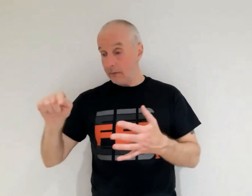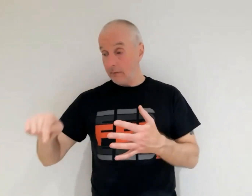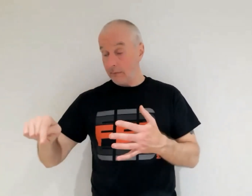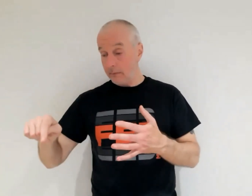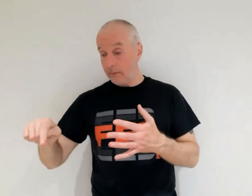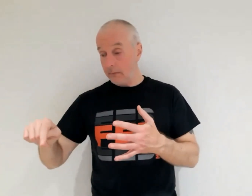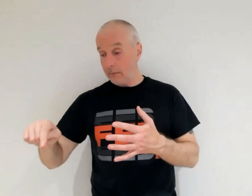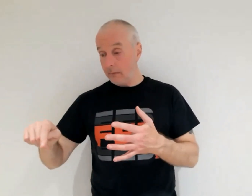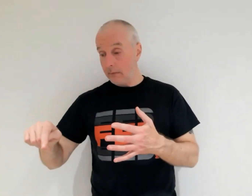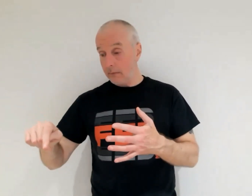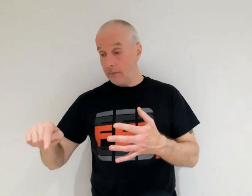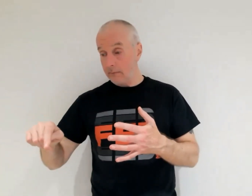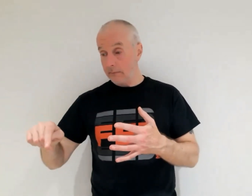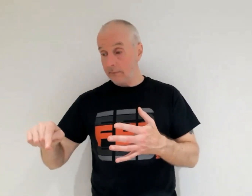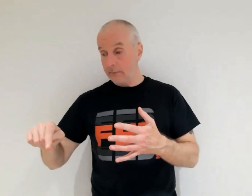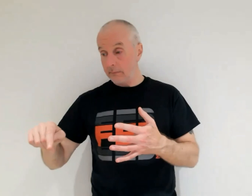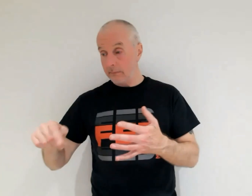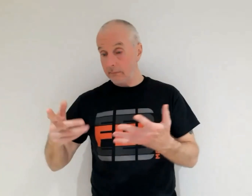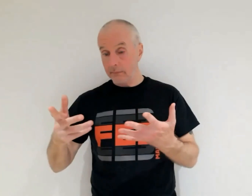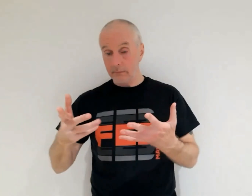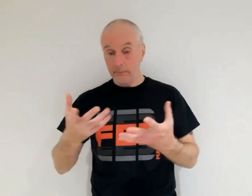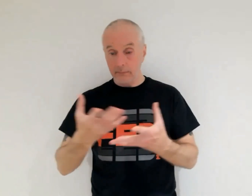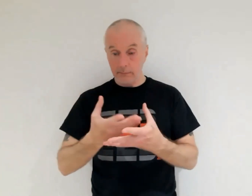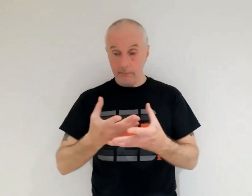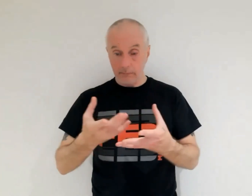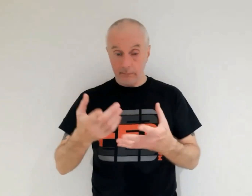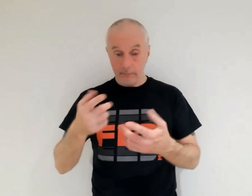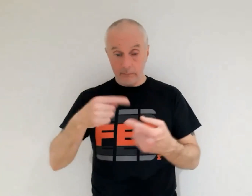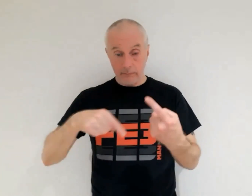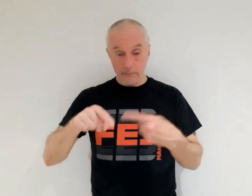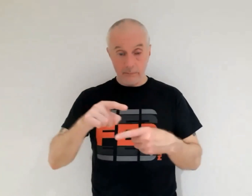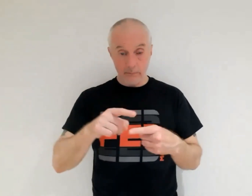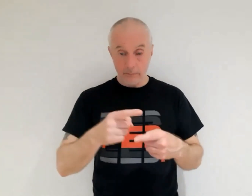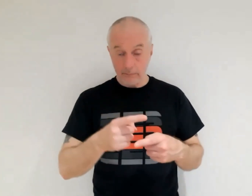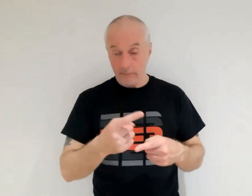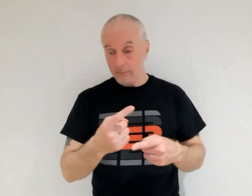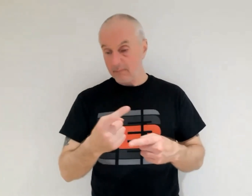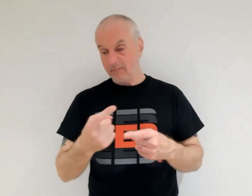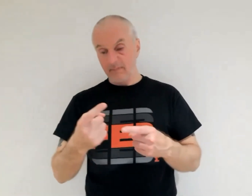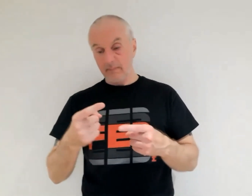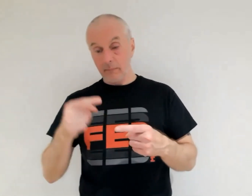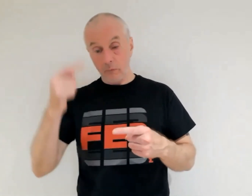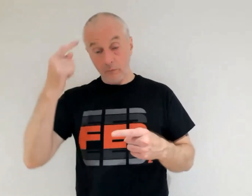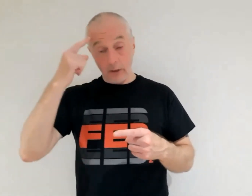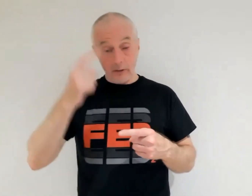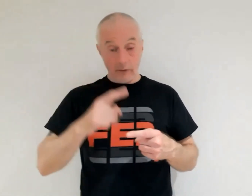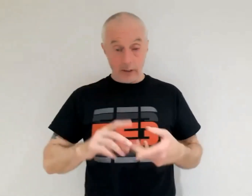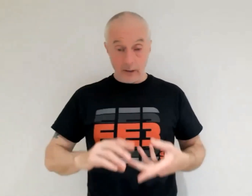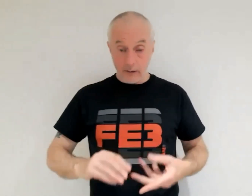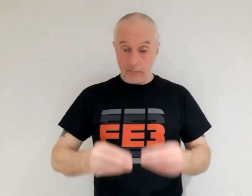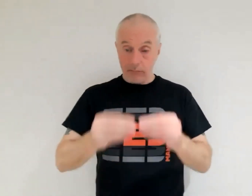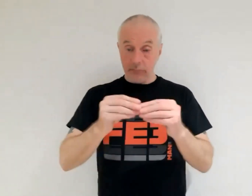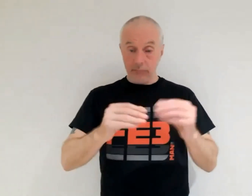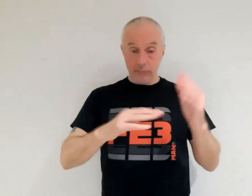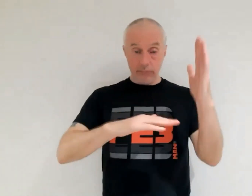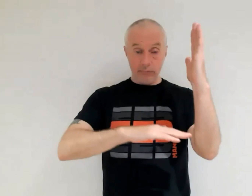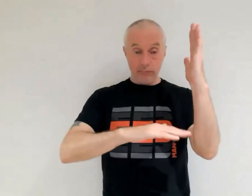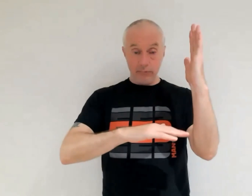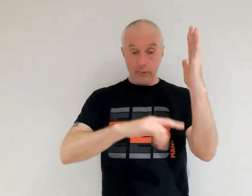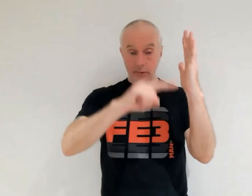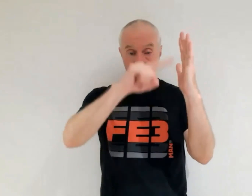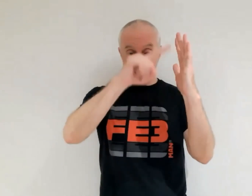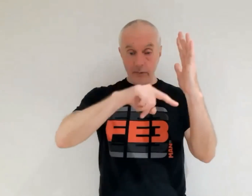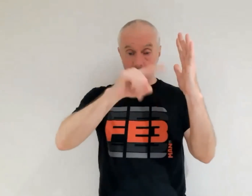was decided that percent, and the three-dimensional graph, two-dimensional graph, and it becomes easier